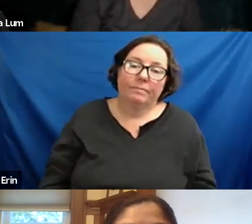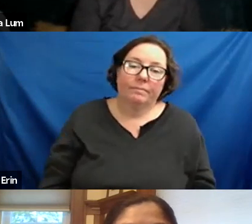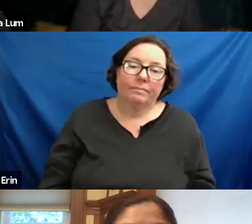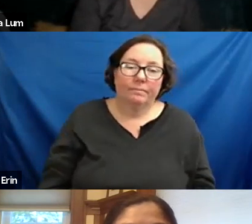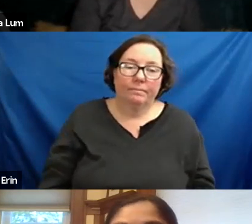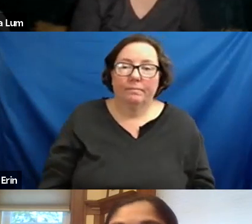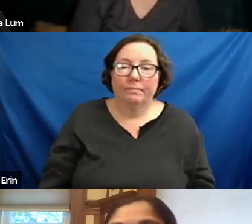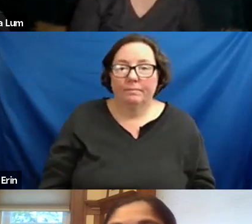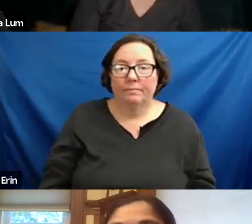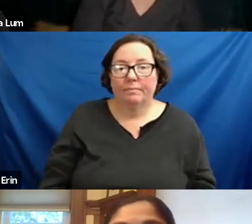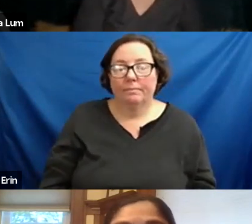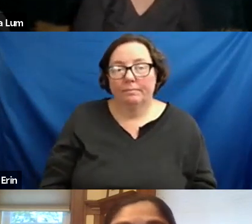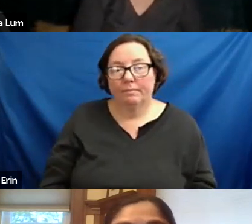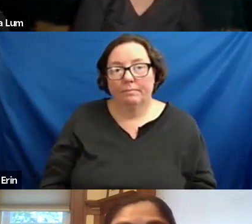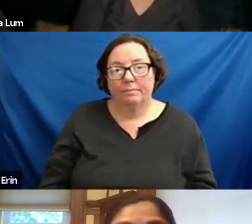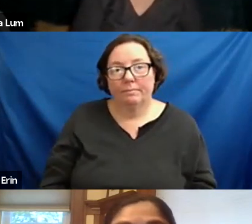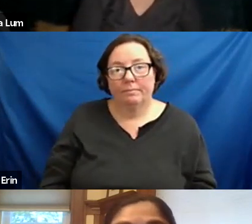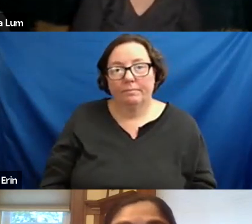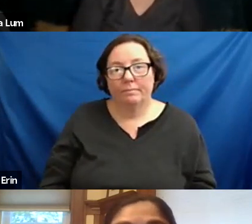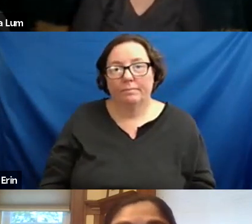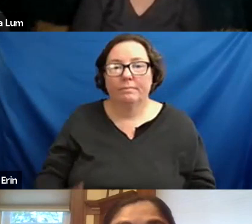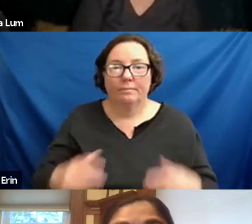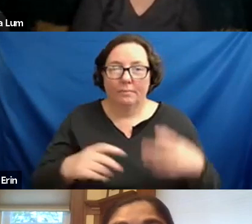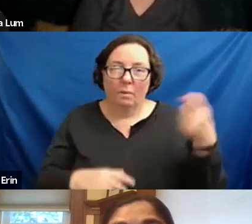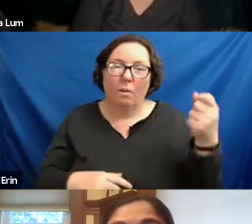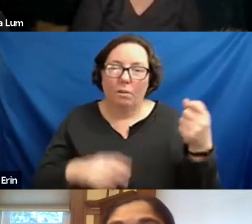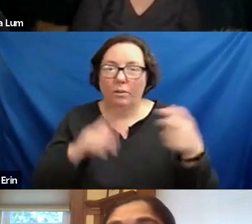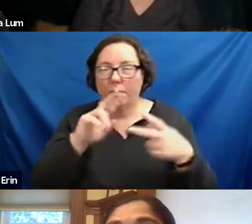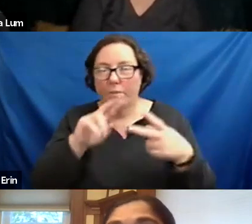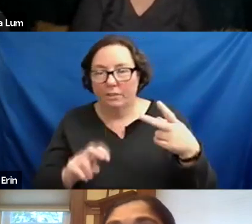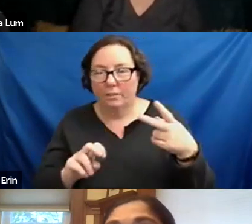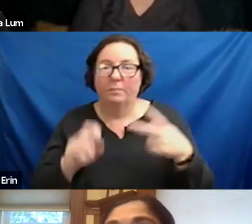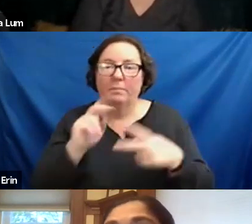So let's try with the next speaker and then we can come back.